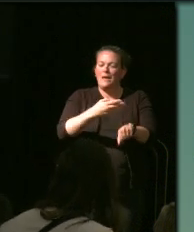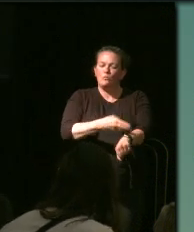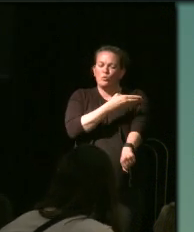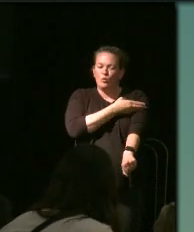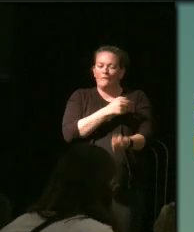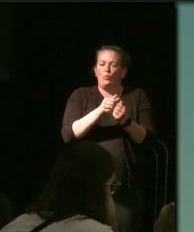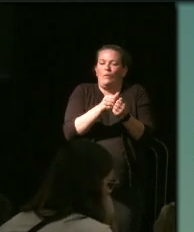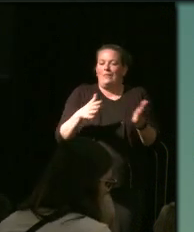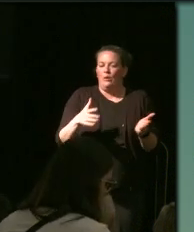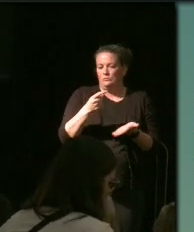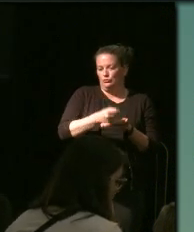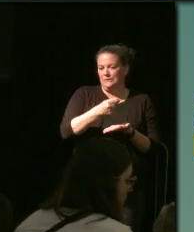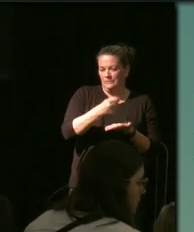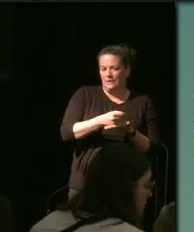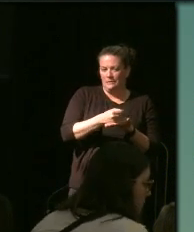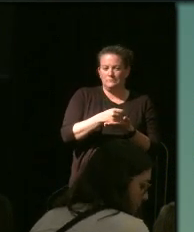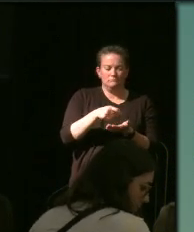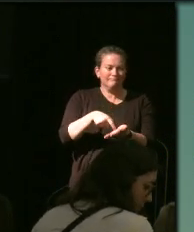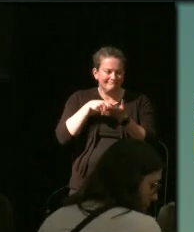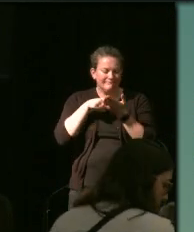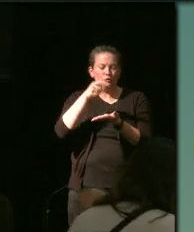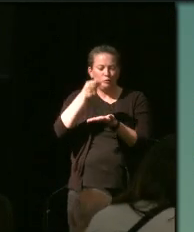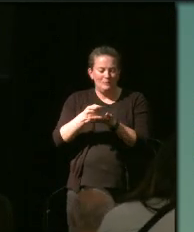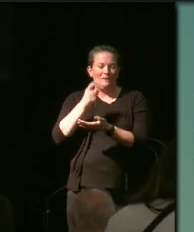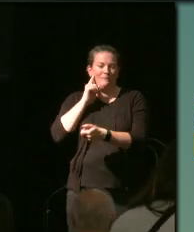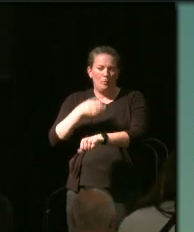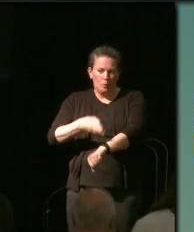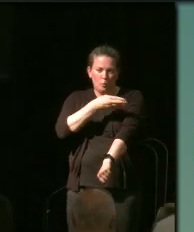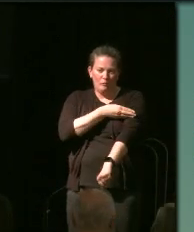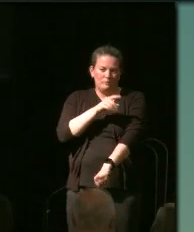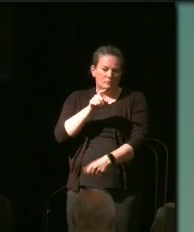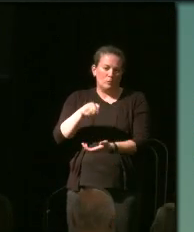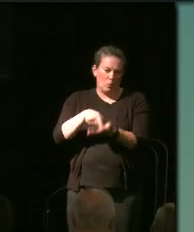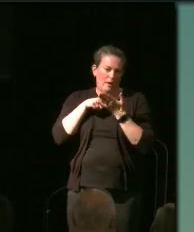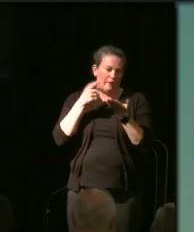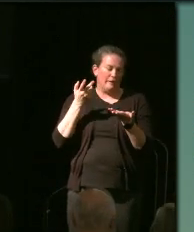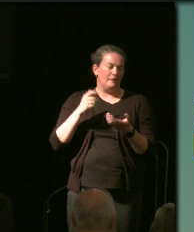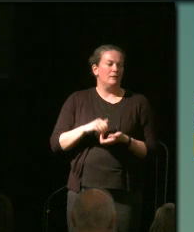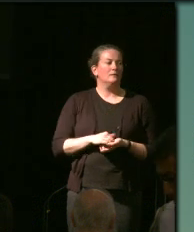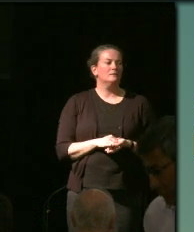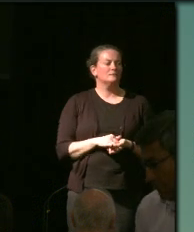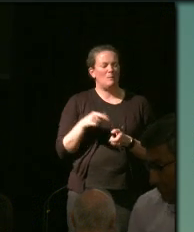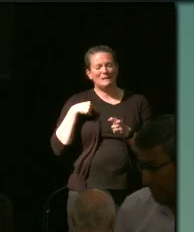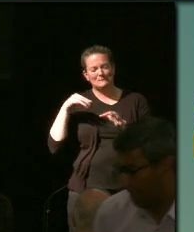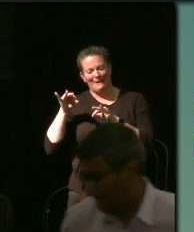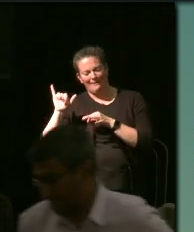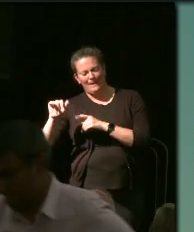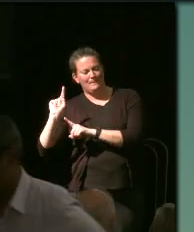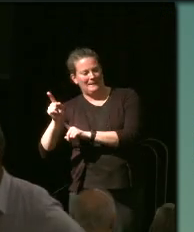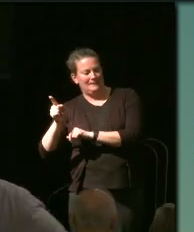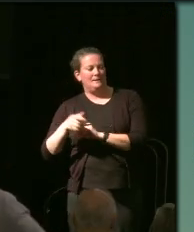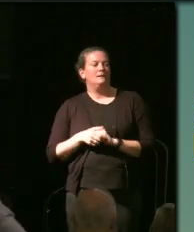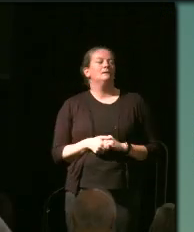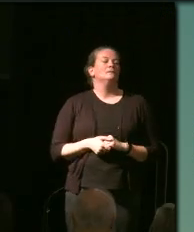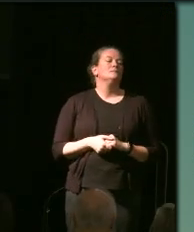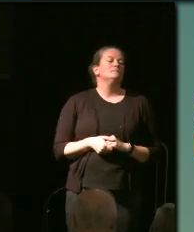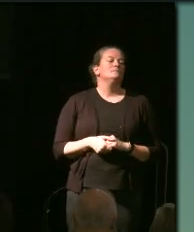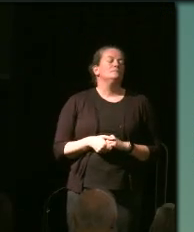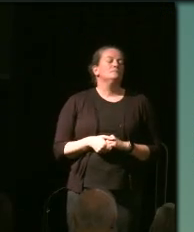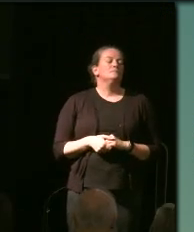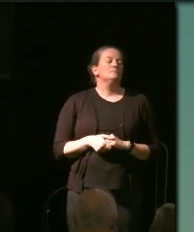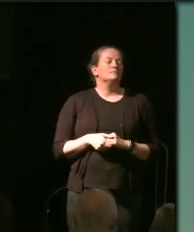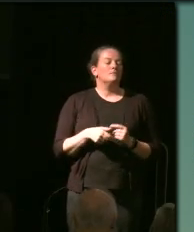back and look at our data, and I'll come on to explain why. We also looked, in addition to at visual acuity, we looked at